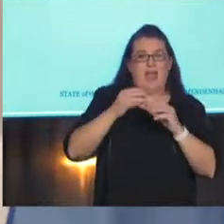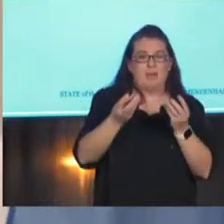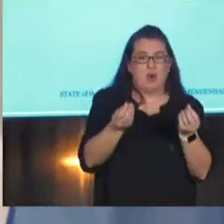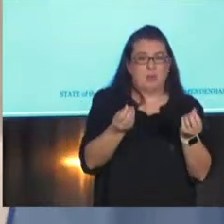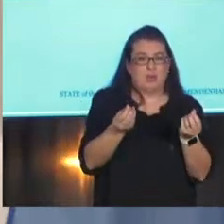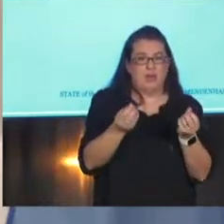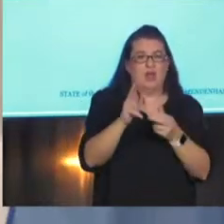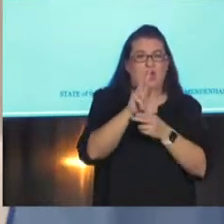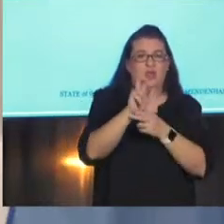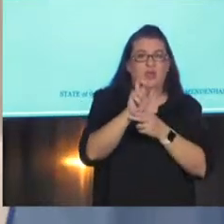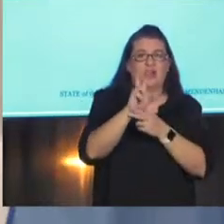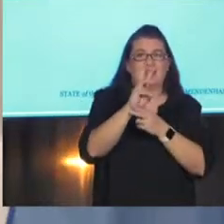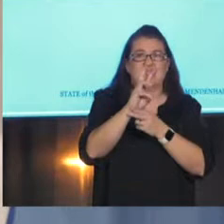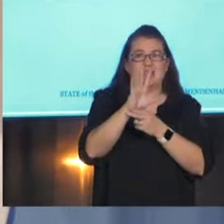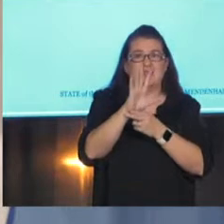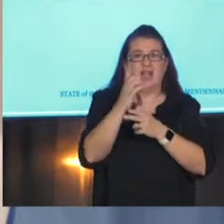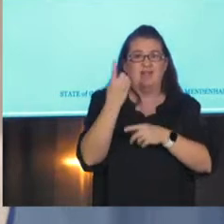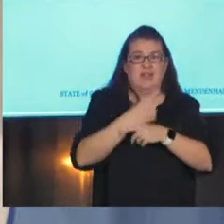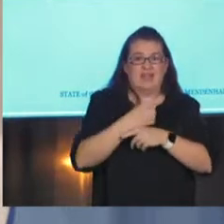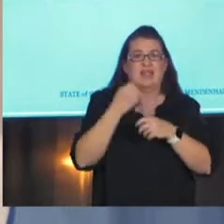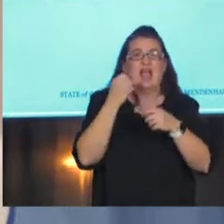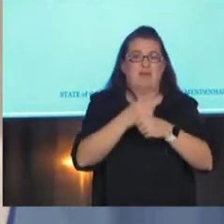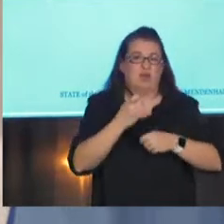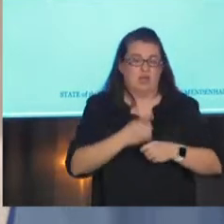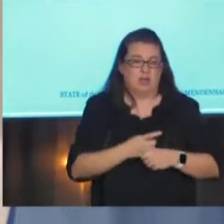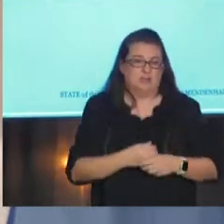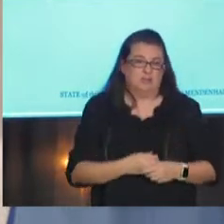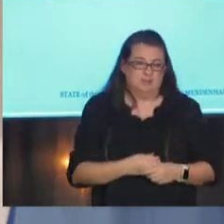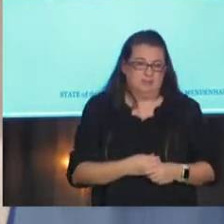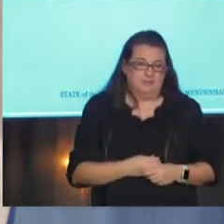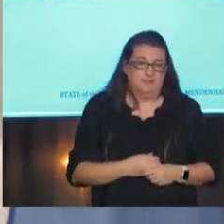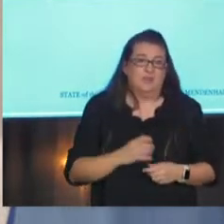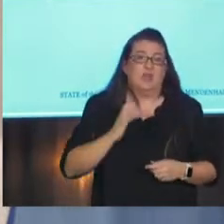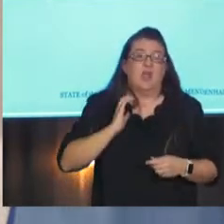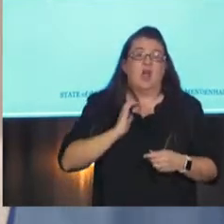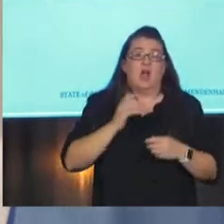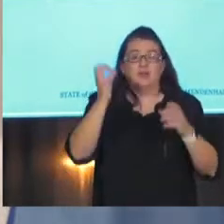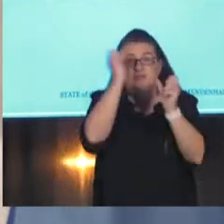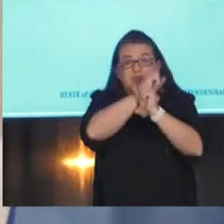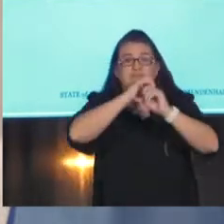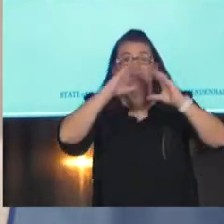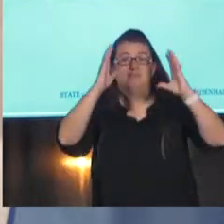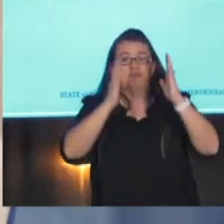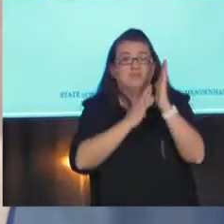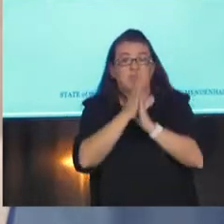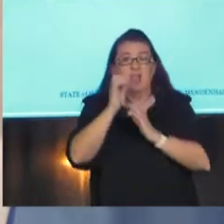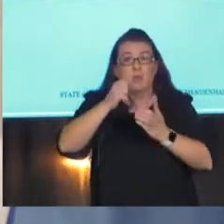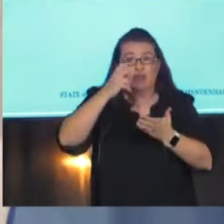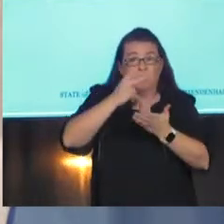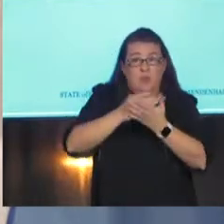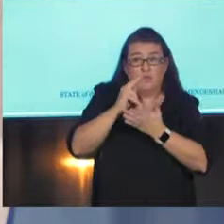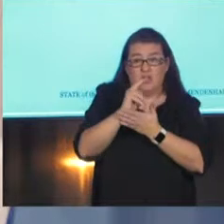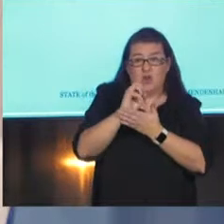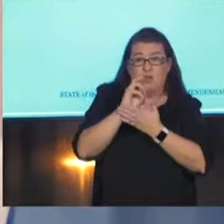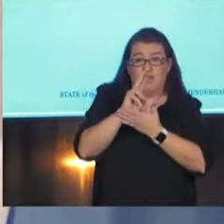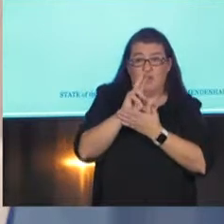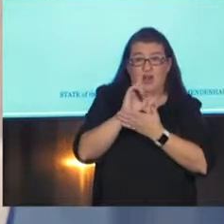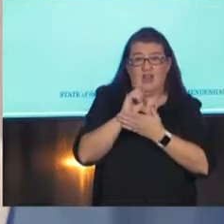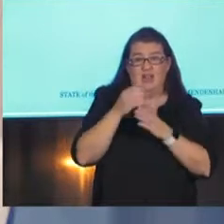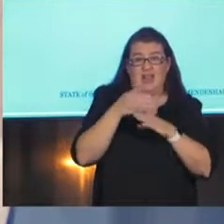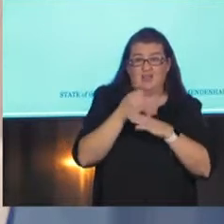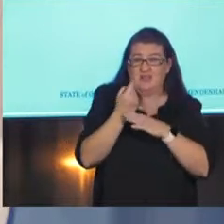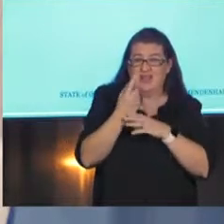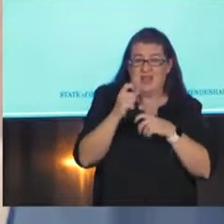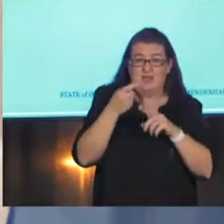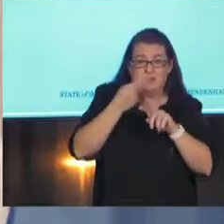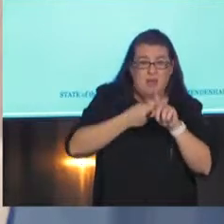property 365 days a year. Our ambitious ballpark station area plan was approved in November after